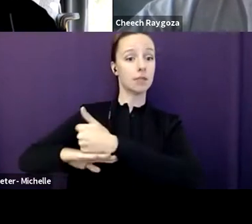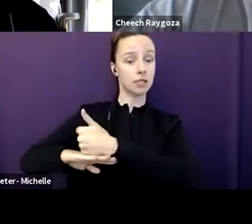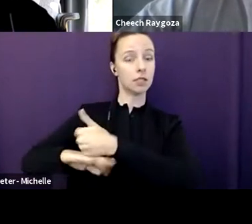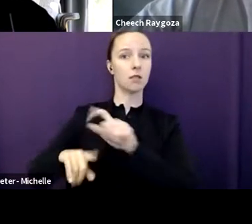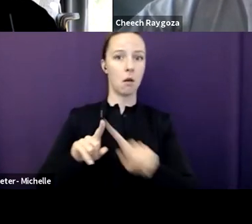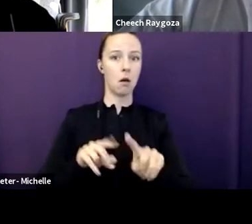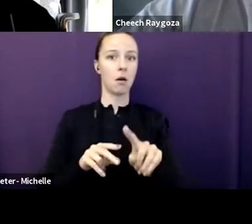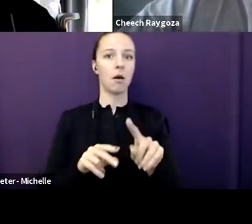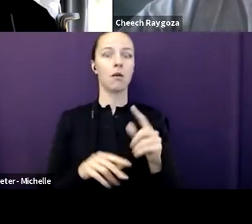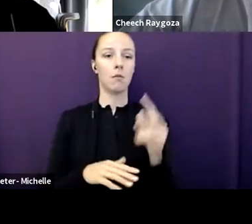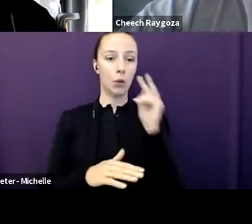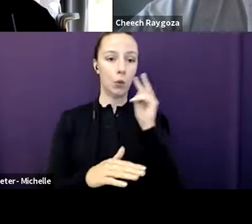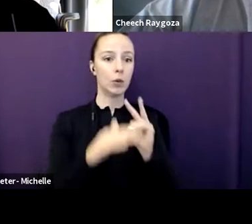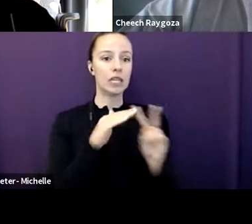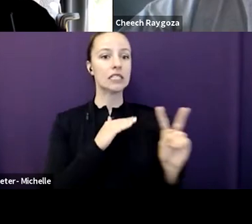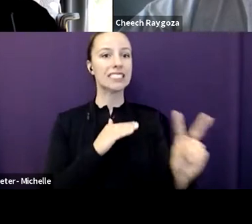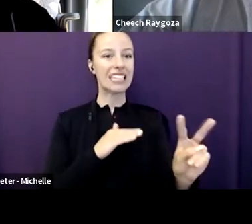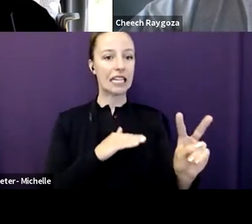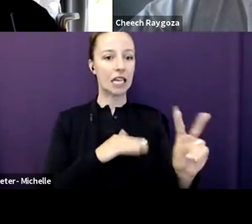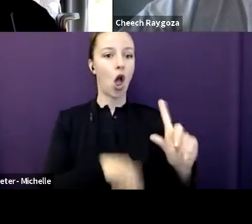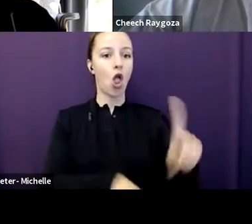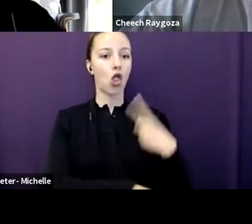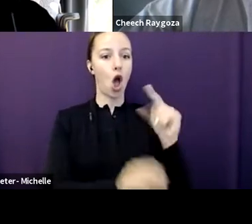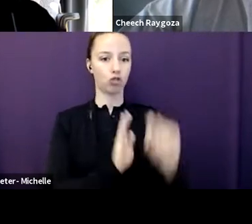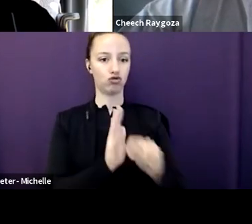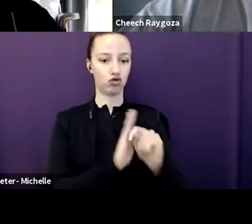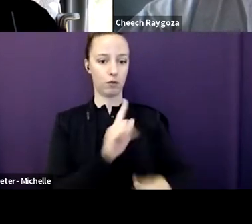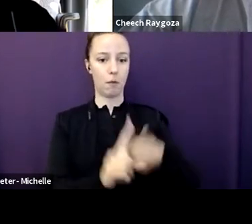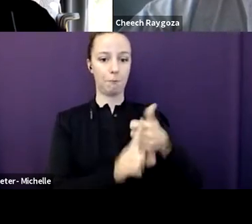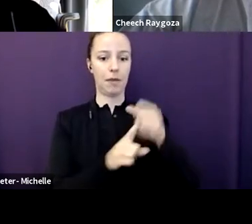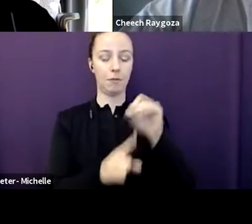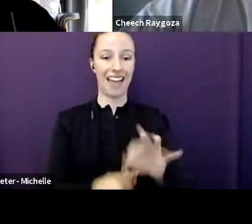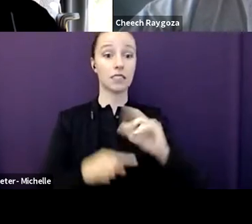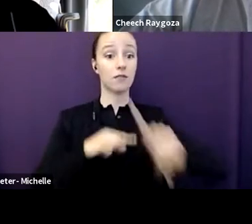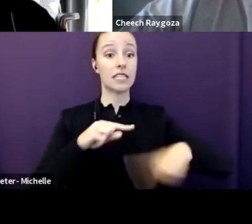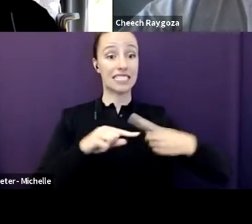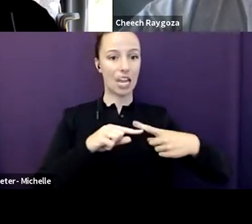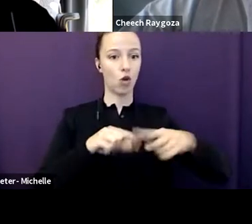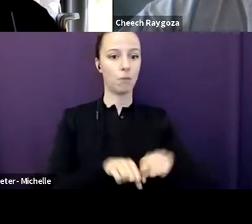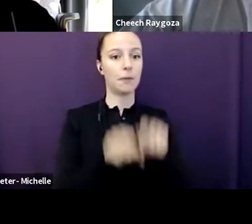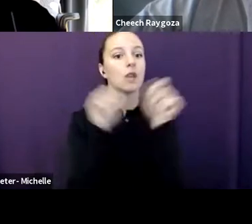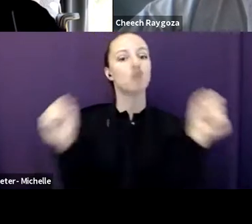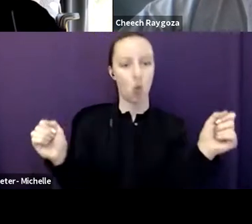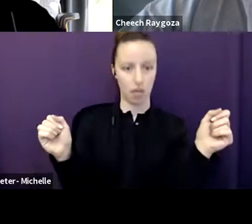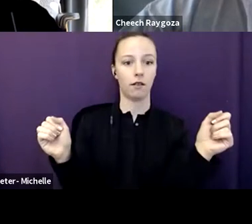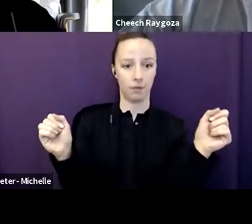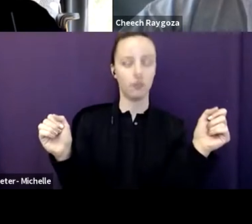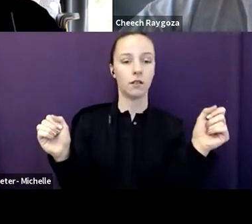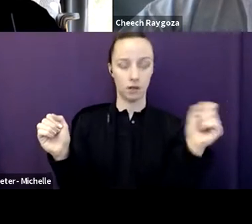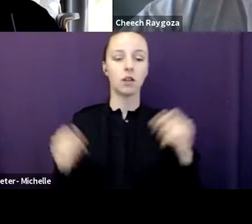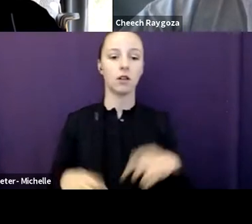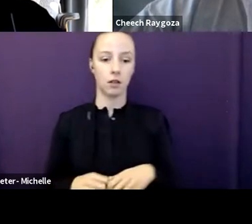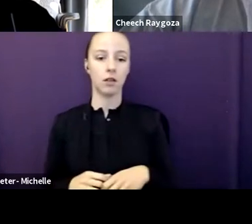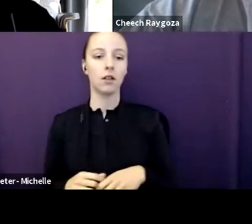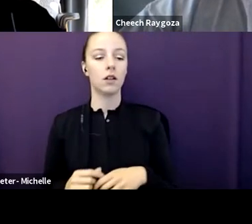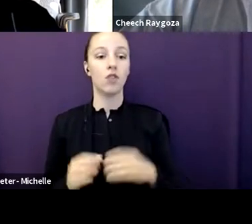know, the long-term impact, right, of you know, breaking these cycles of incarceration in our family, you